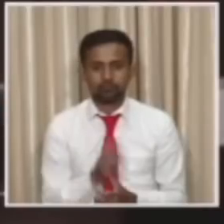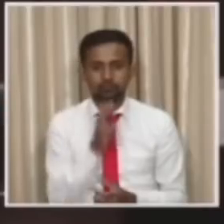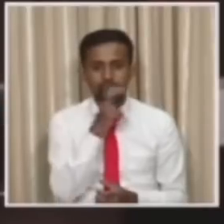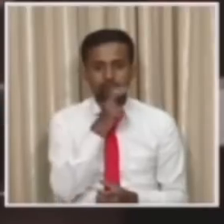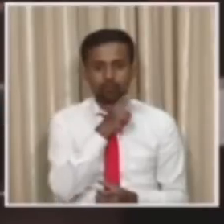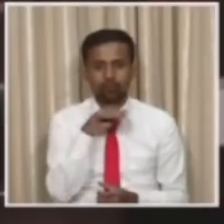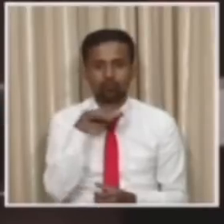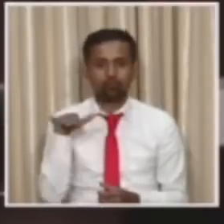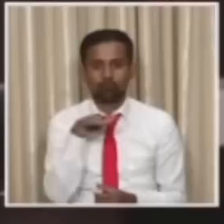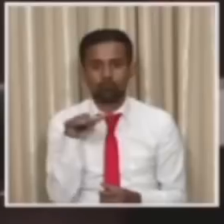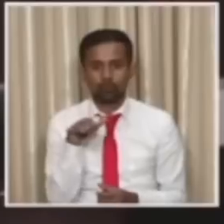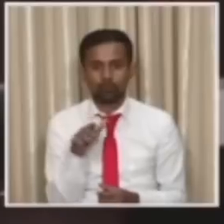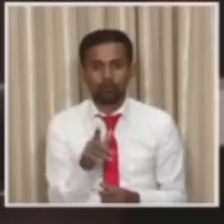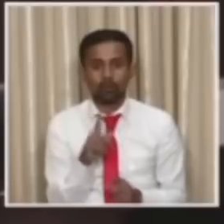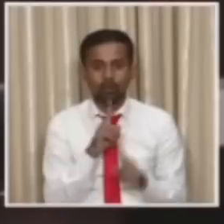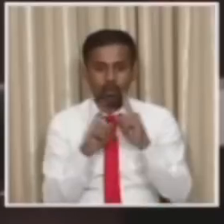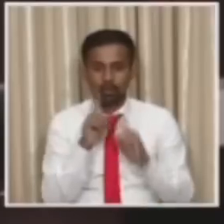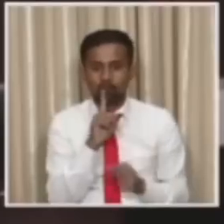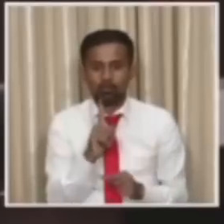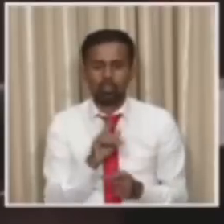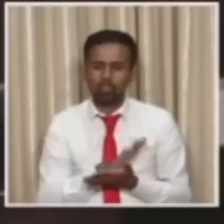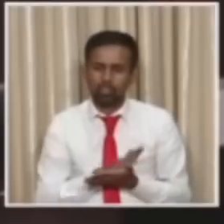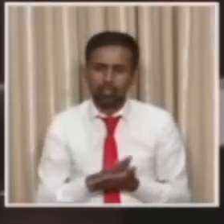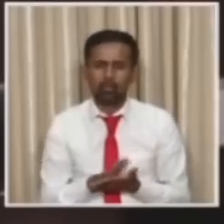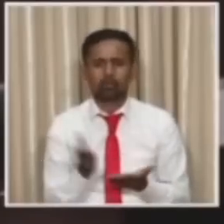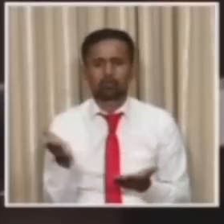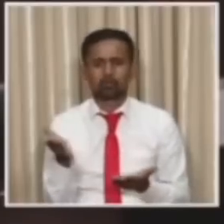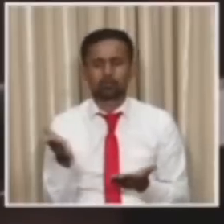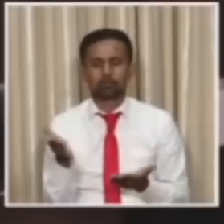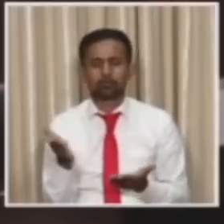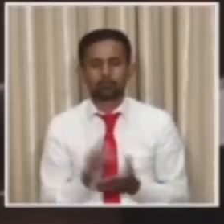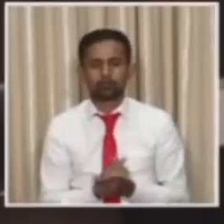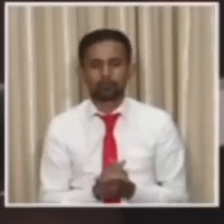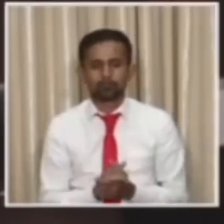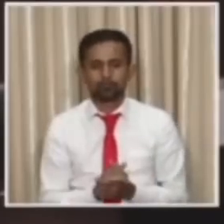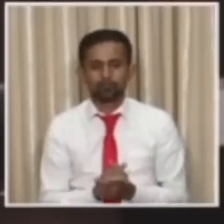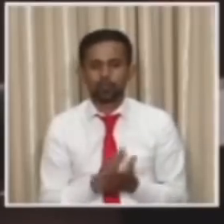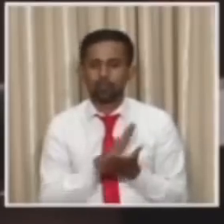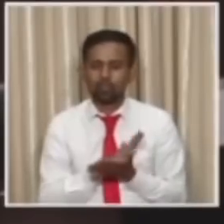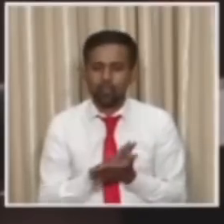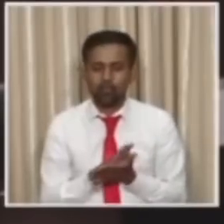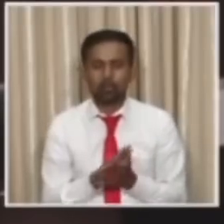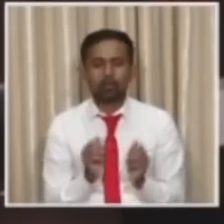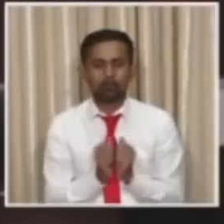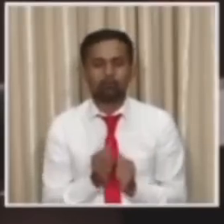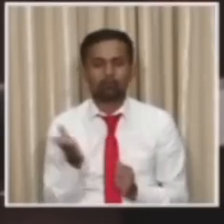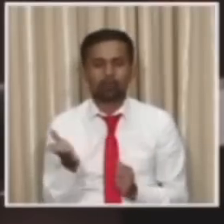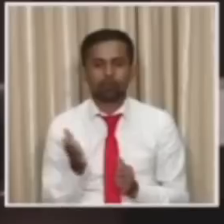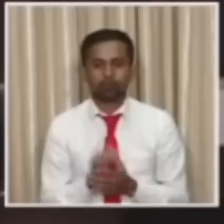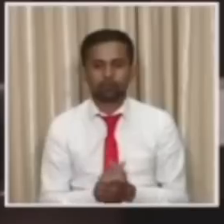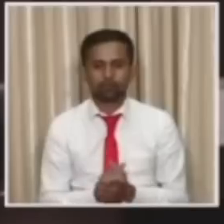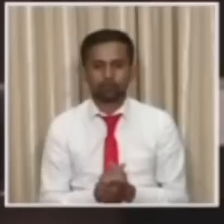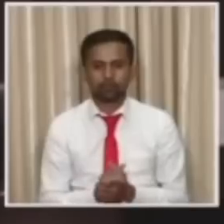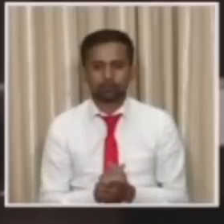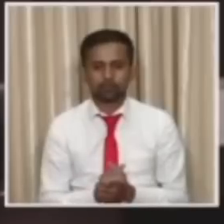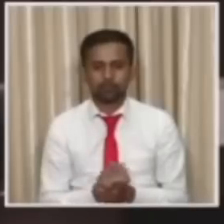very normal incident that we face people who claim to be part of this intelligence apparatus people who claim to be part of the